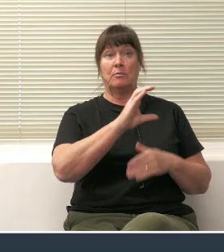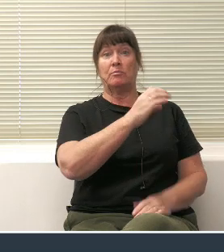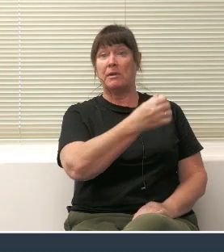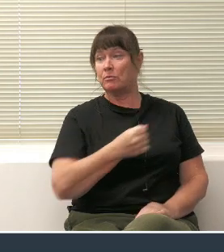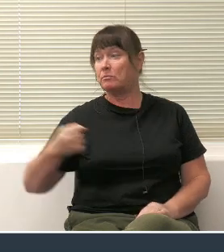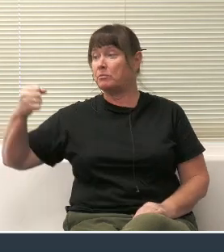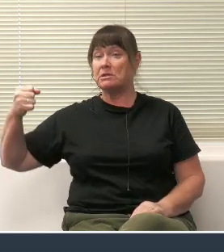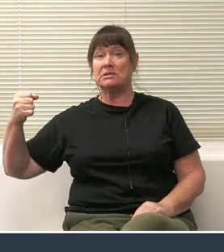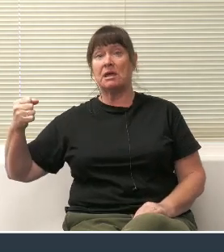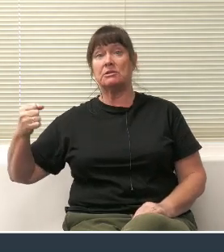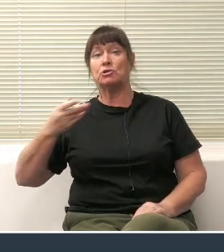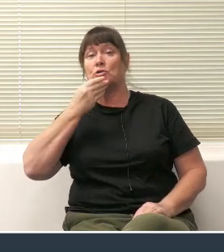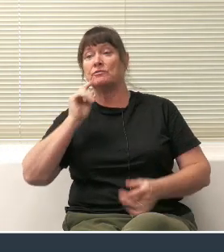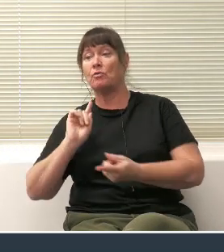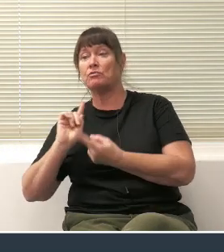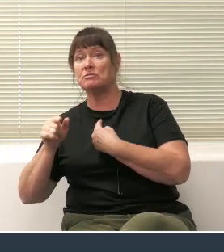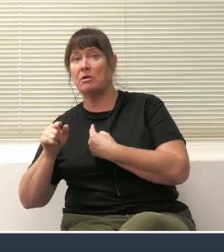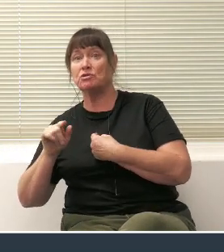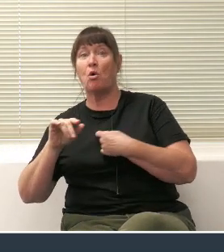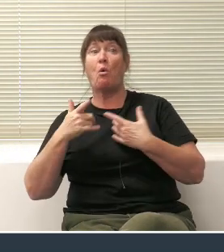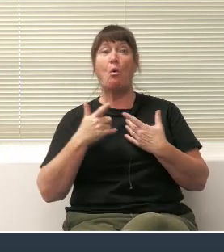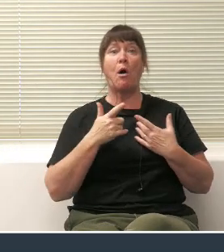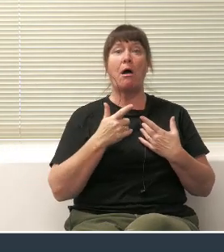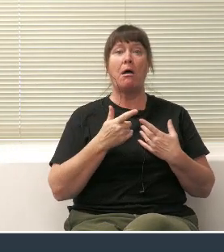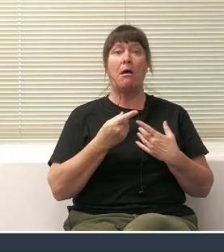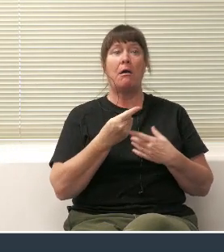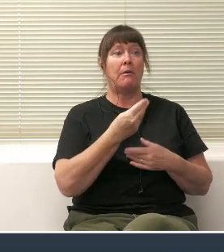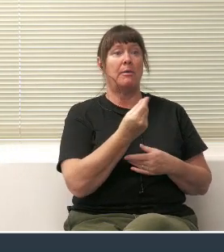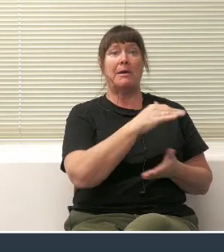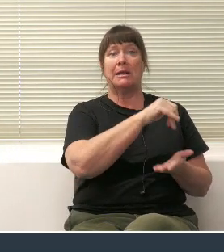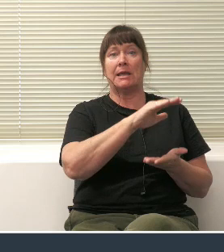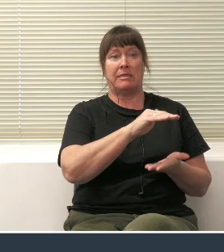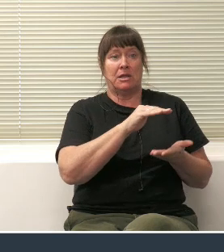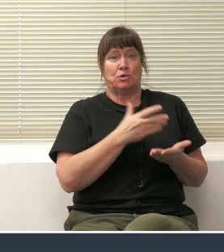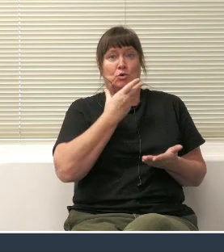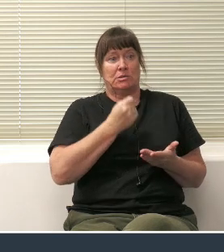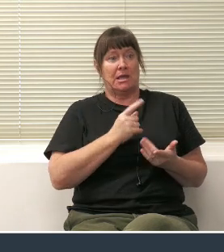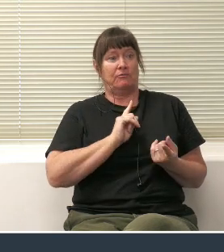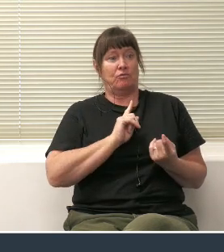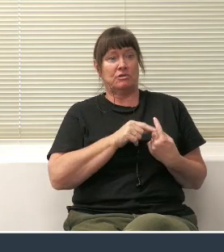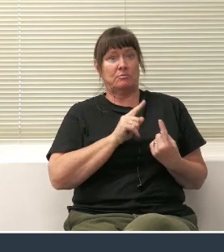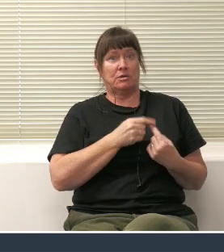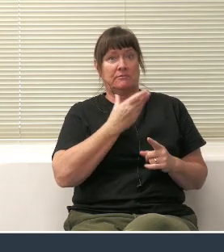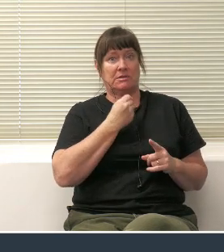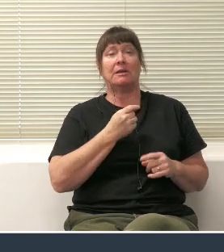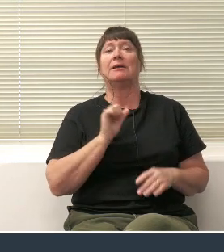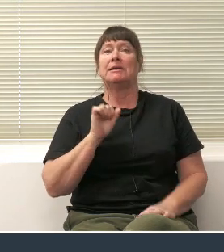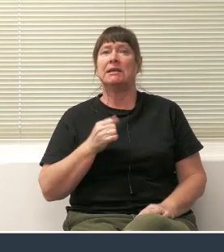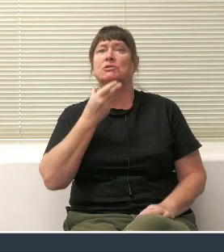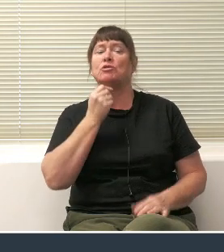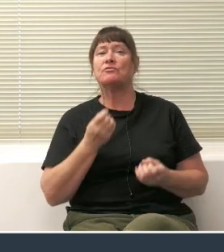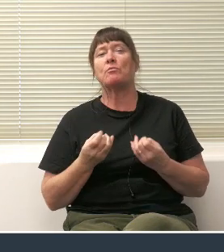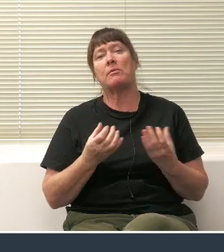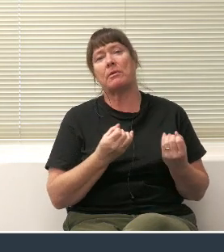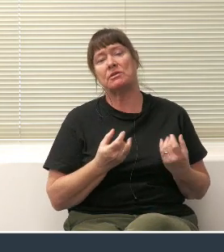function, or would it all be used up in preparation under the It would, the yeah, numbers. it would all be being used for preparation. I